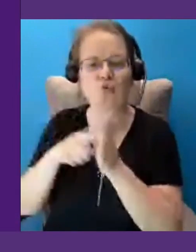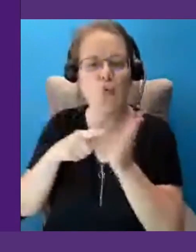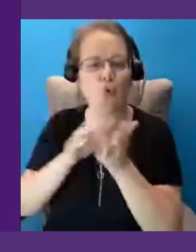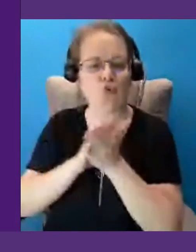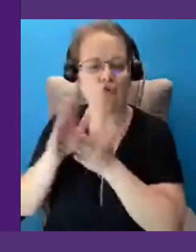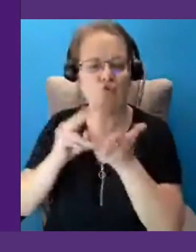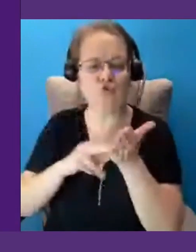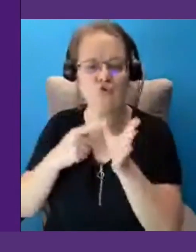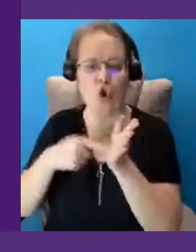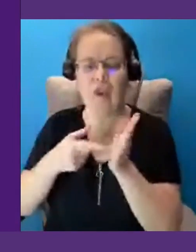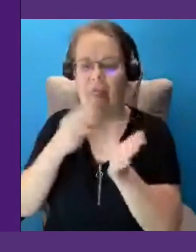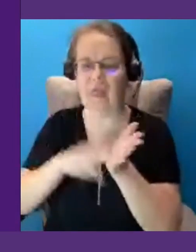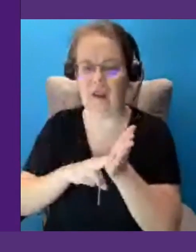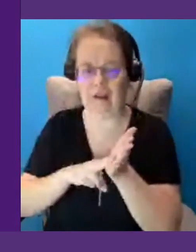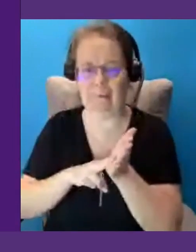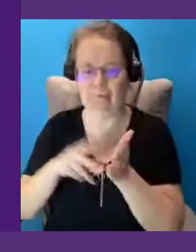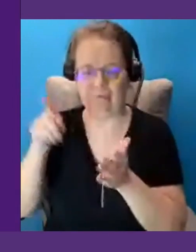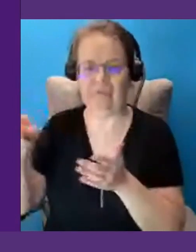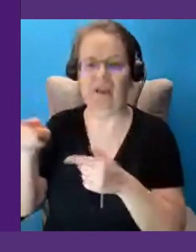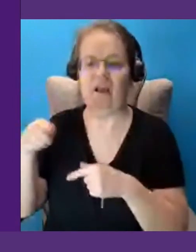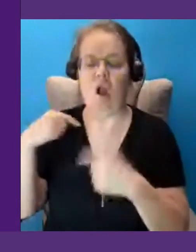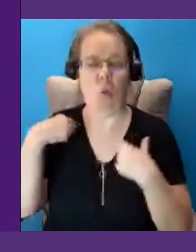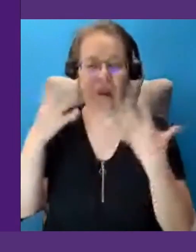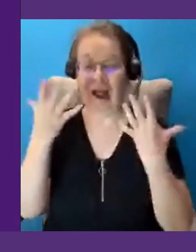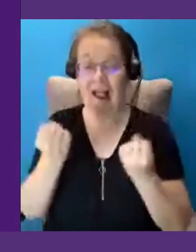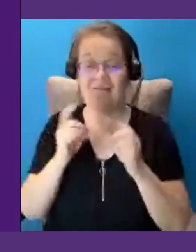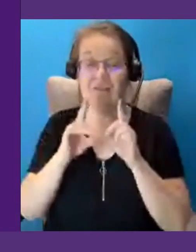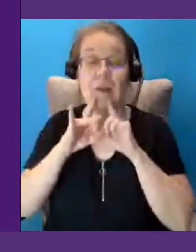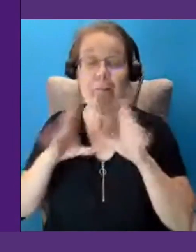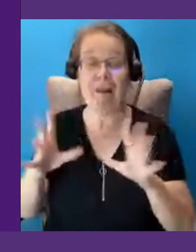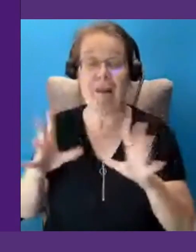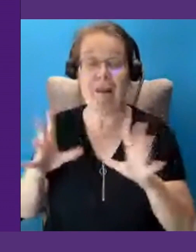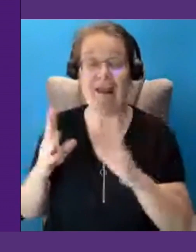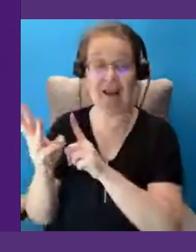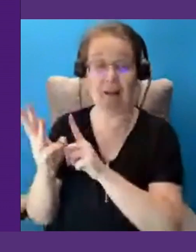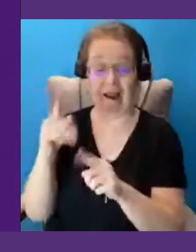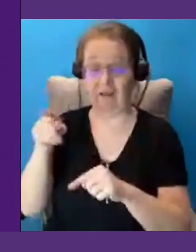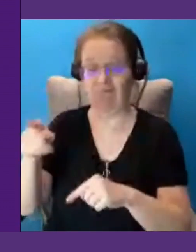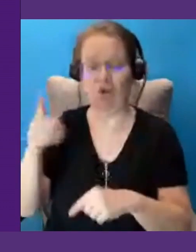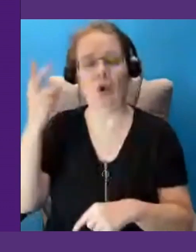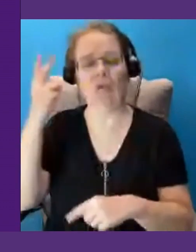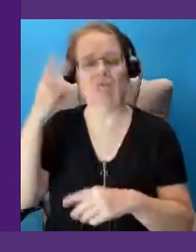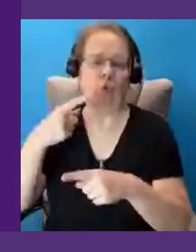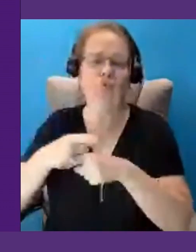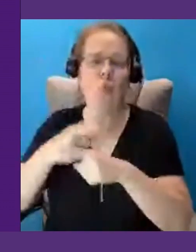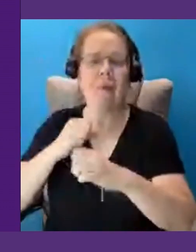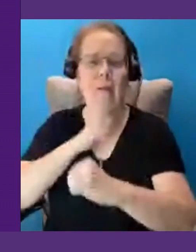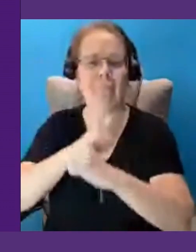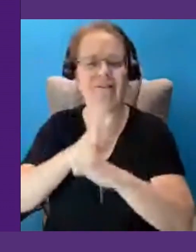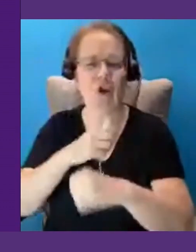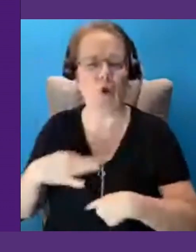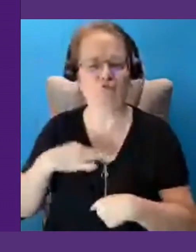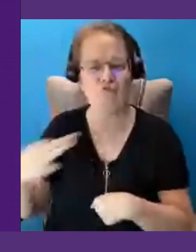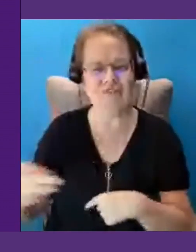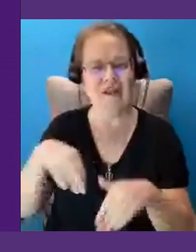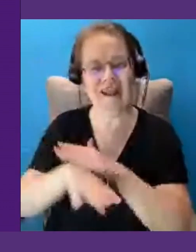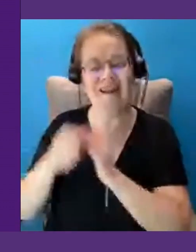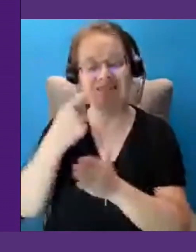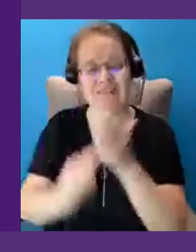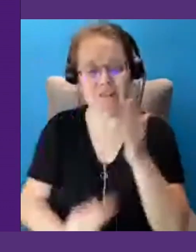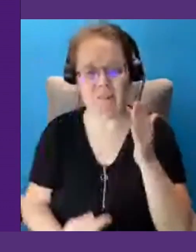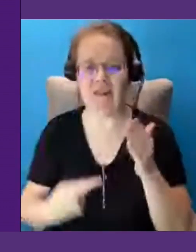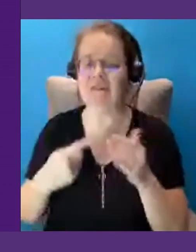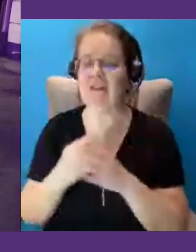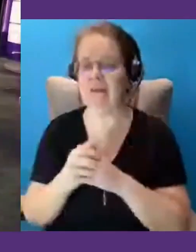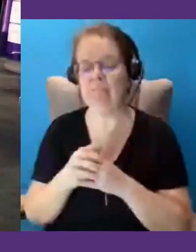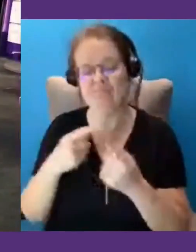magazine. We've got an amazing panel where we're going to talk about media representation of disability in various forms, and we're going to end